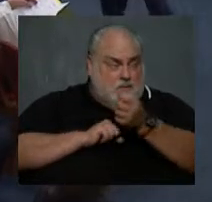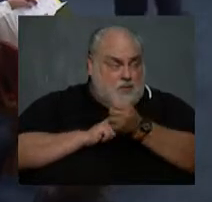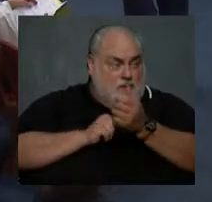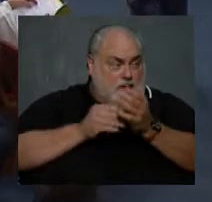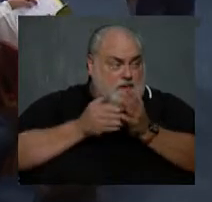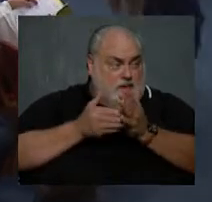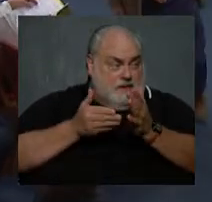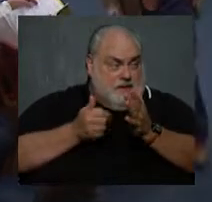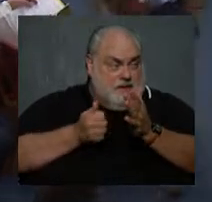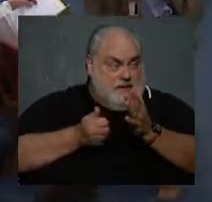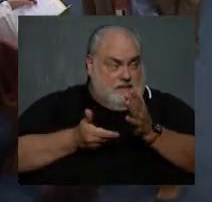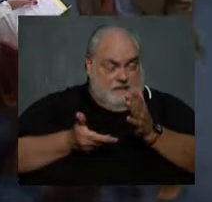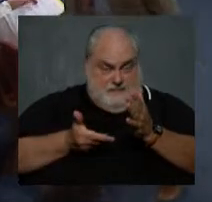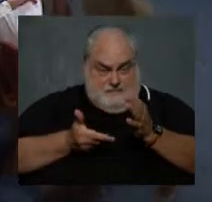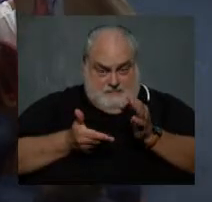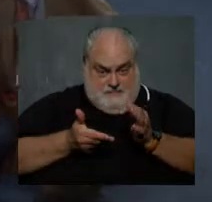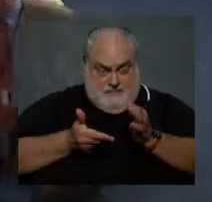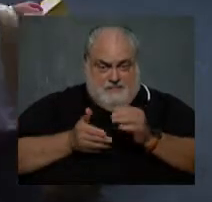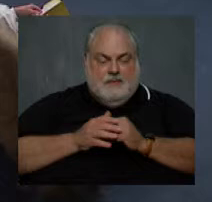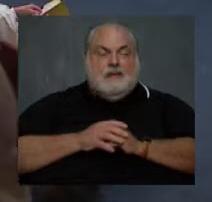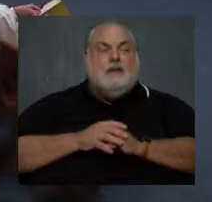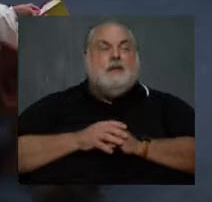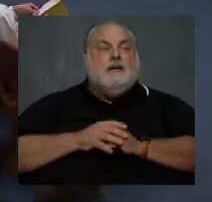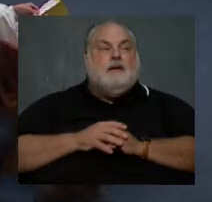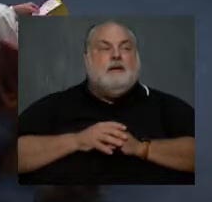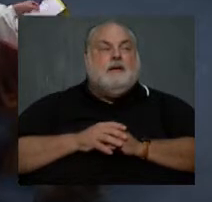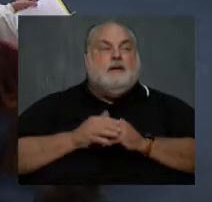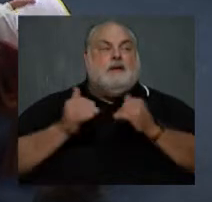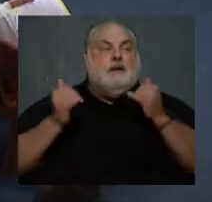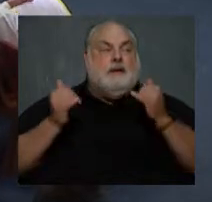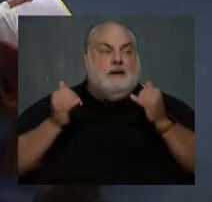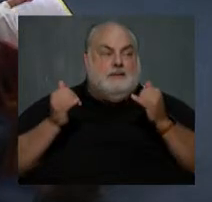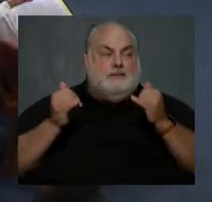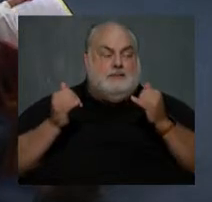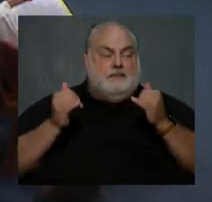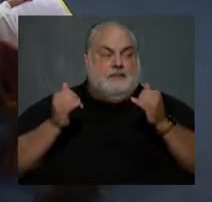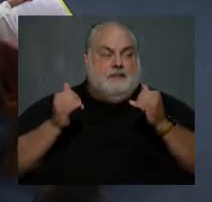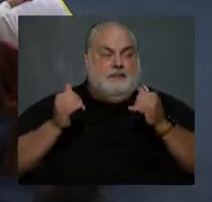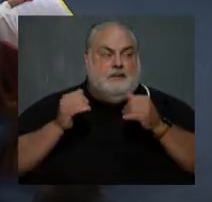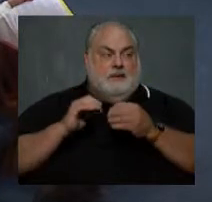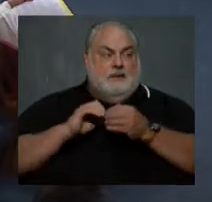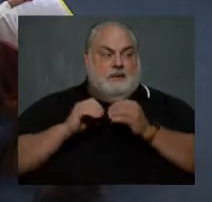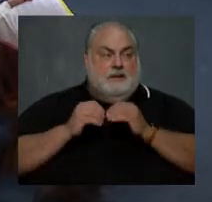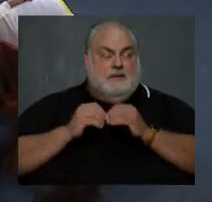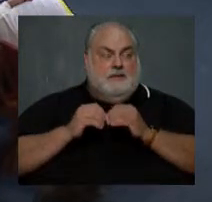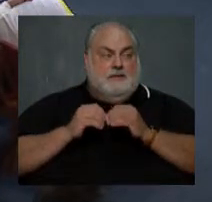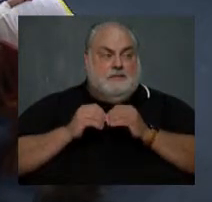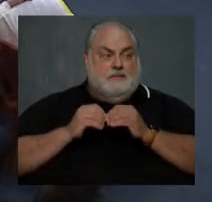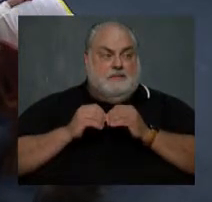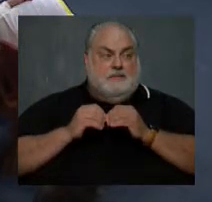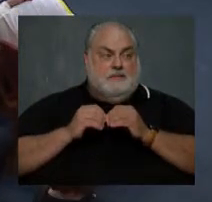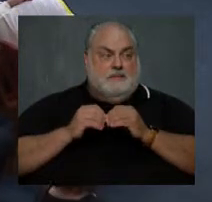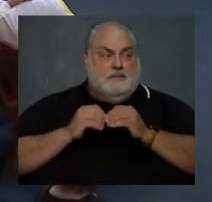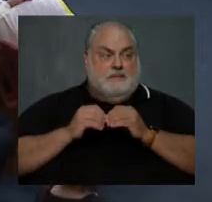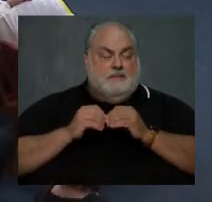Okay. Well, with that said, we have items